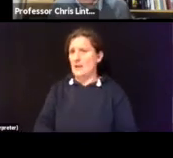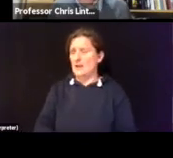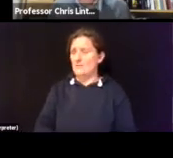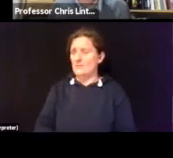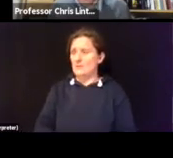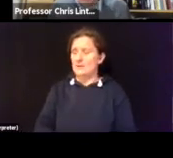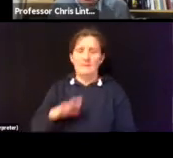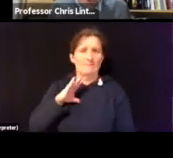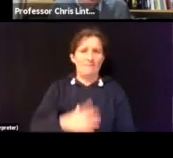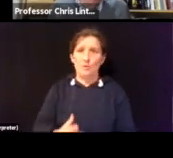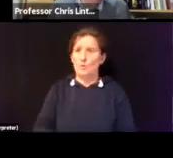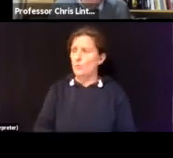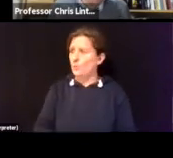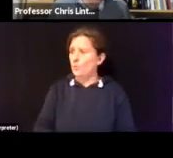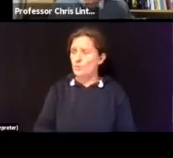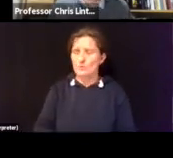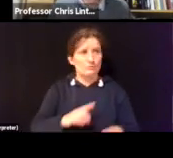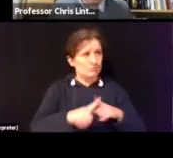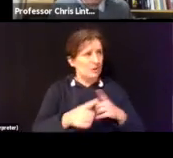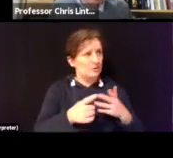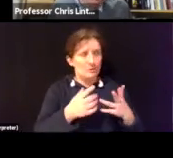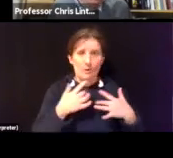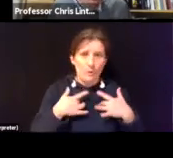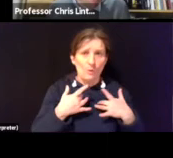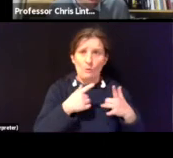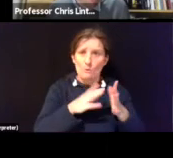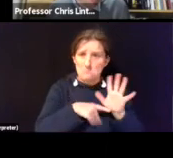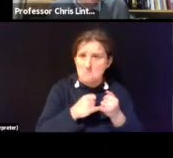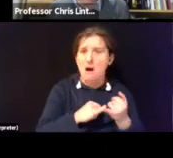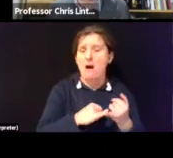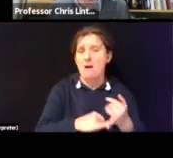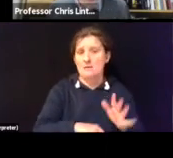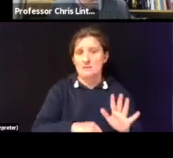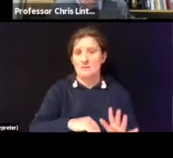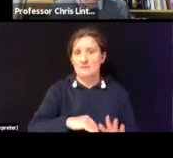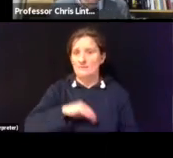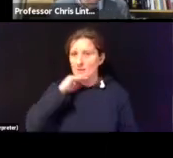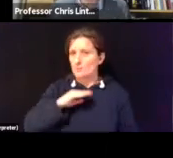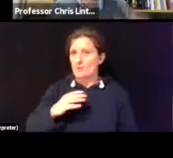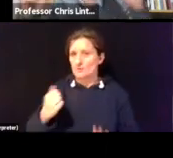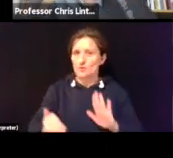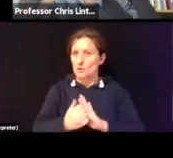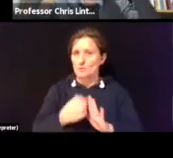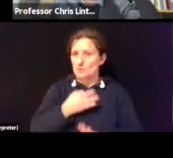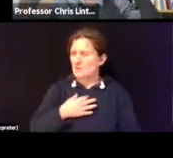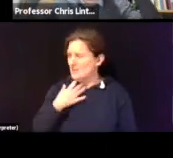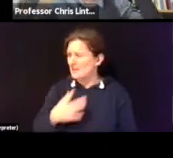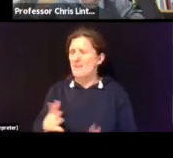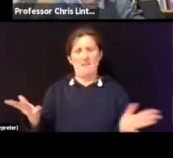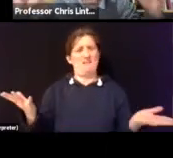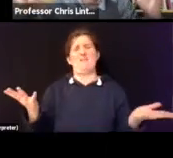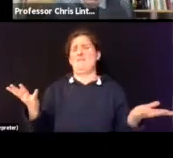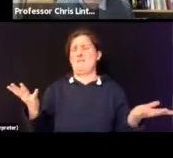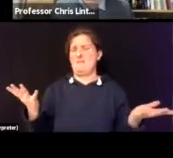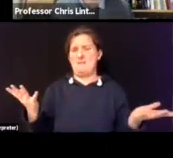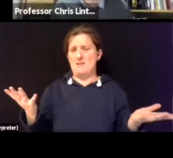was tired and trying to run a Mars mission and had probably been fed up of being asked stupid questions by interviewers, said, look,